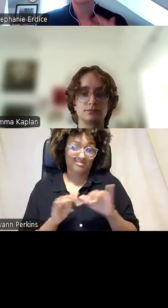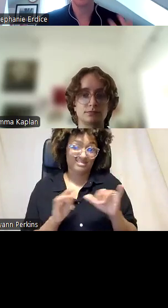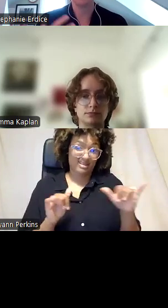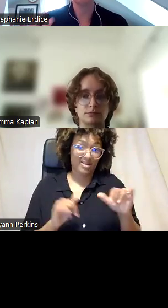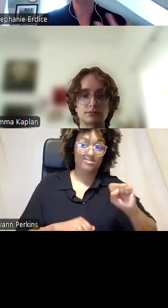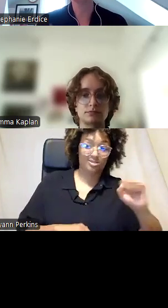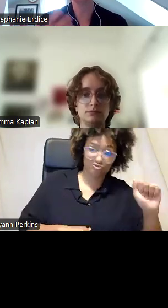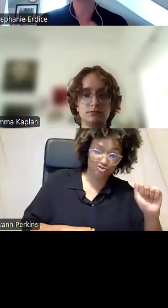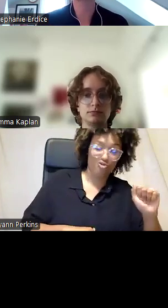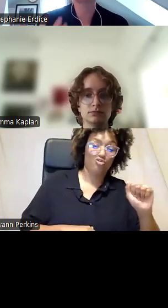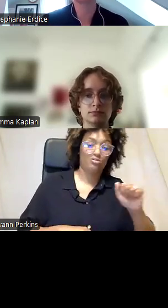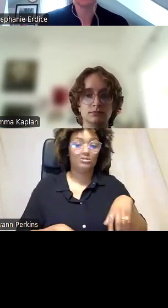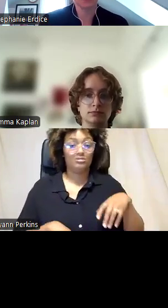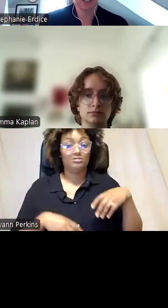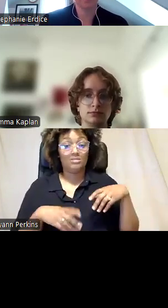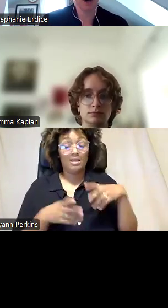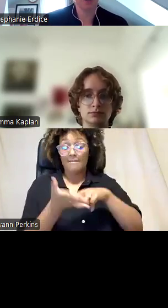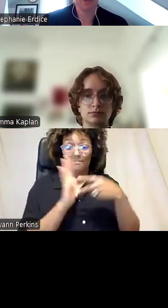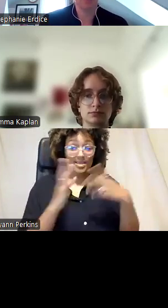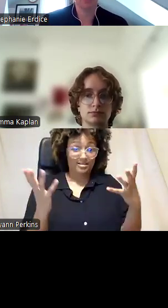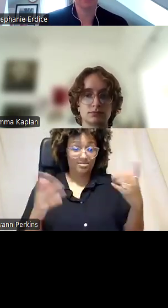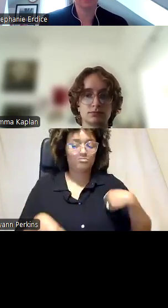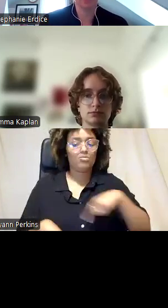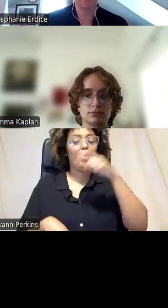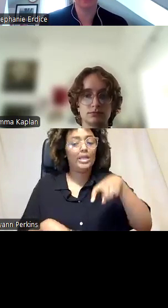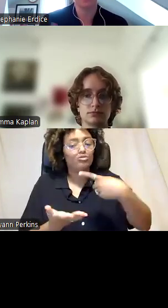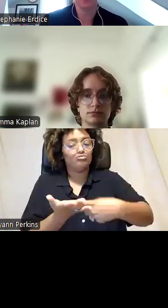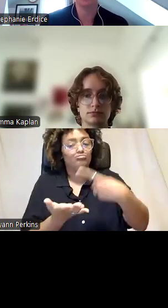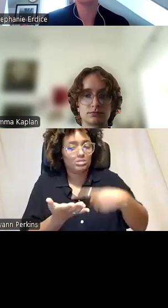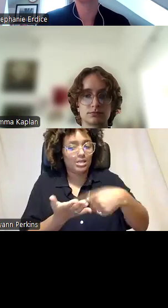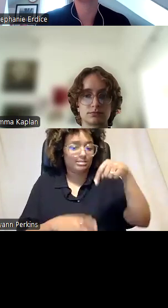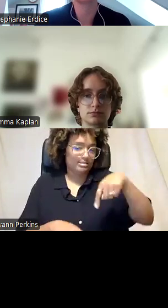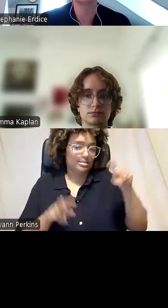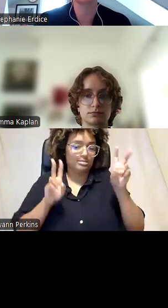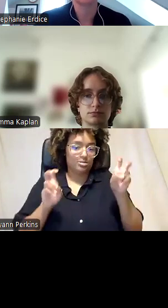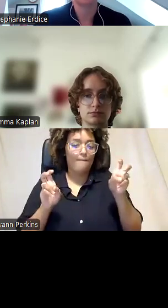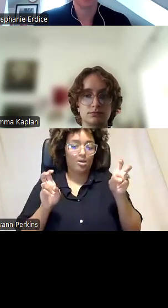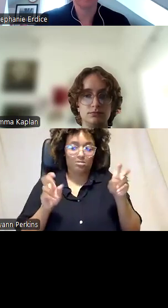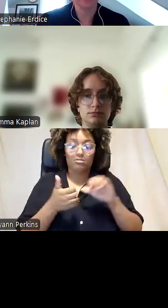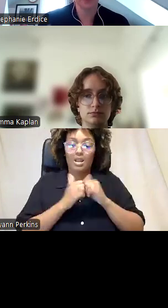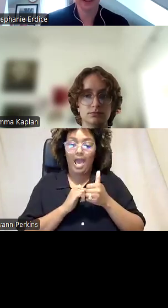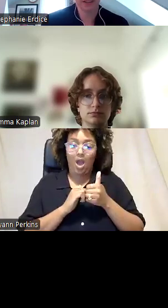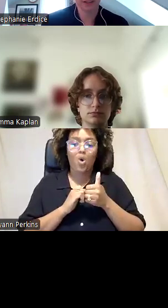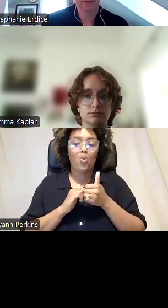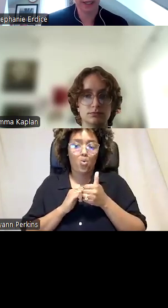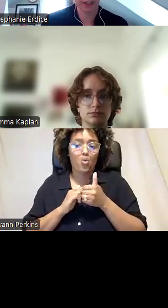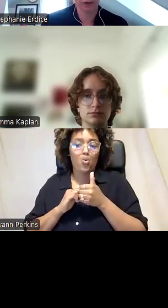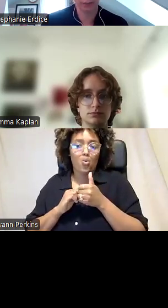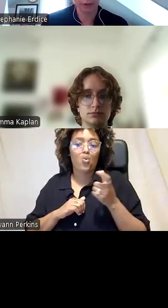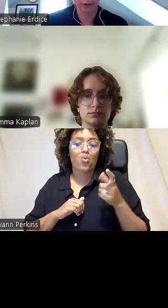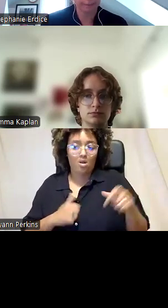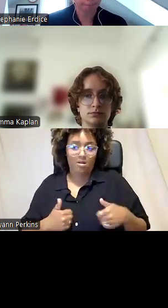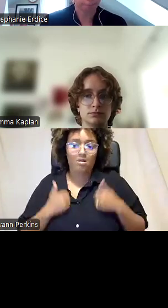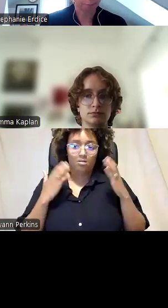abuse means that we really need to kind of talk about this topic and how they might be experiencing some